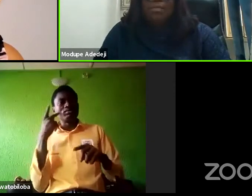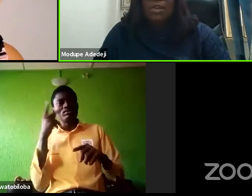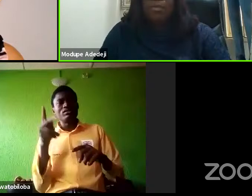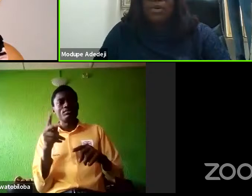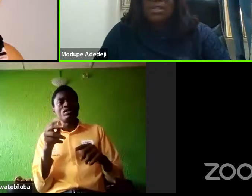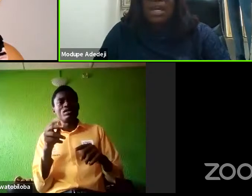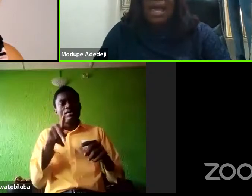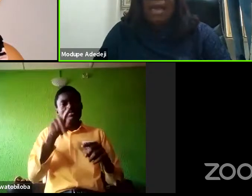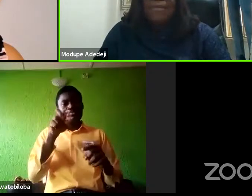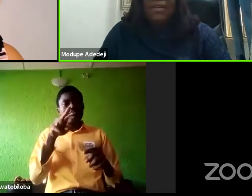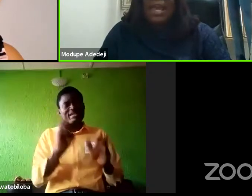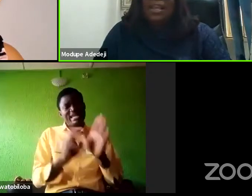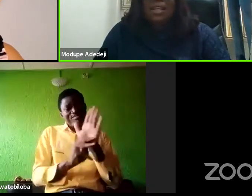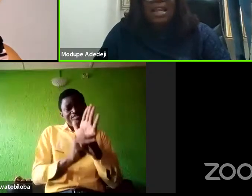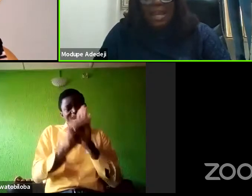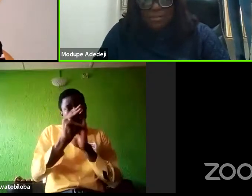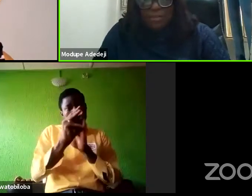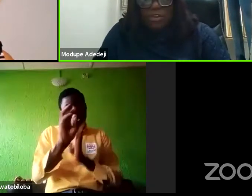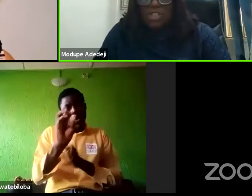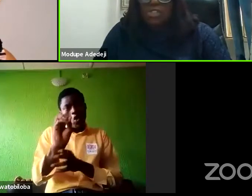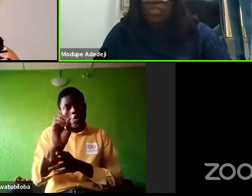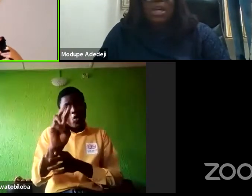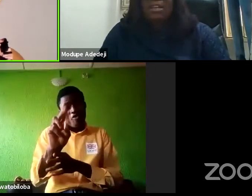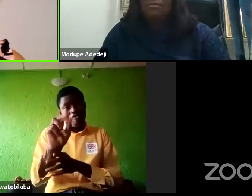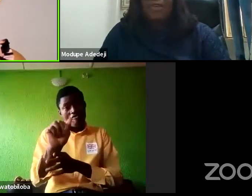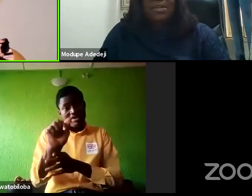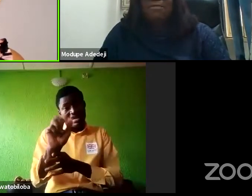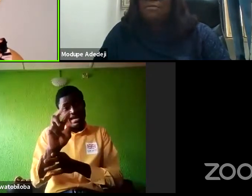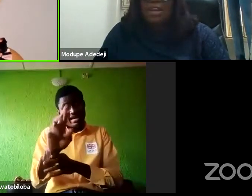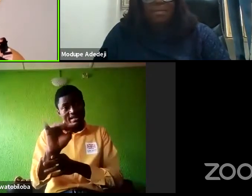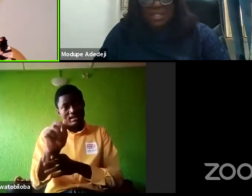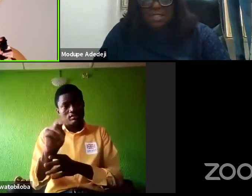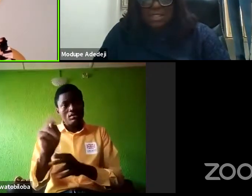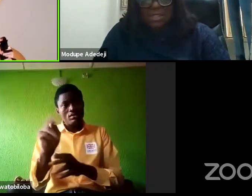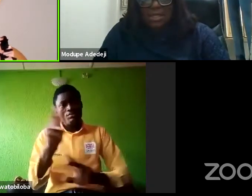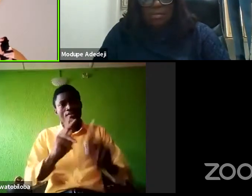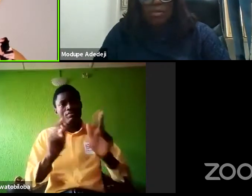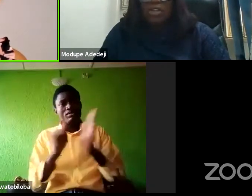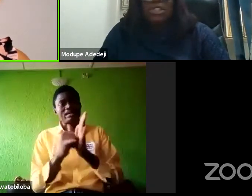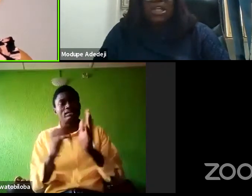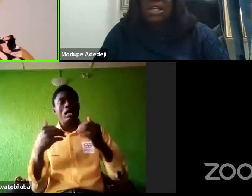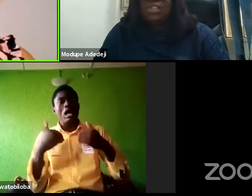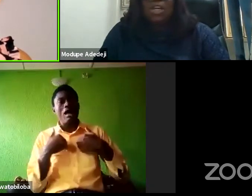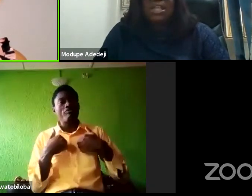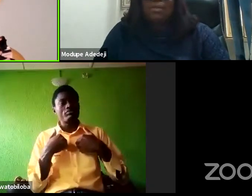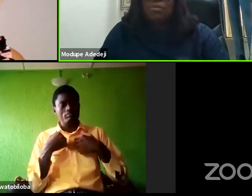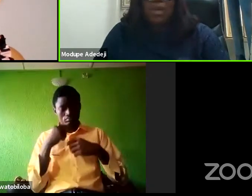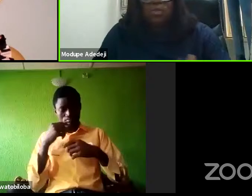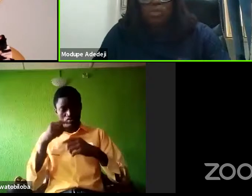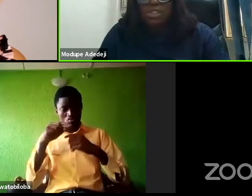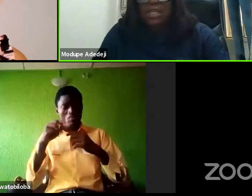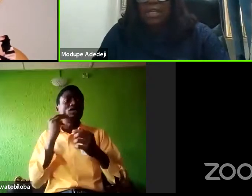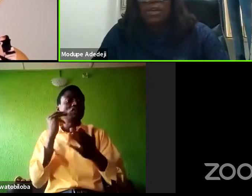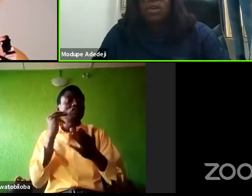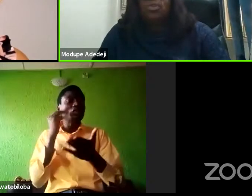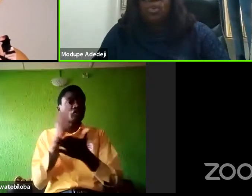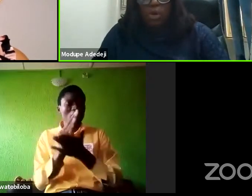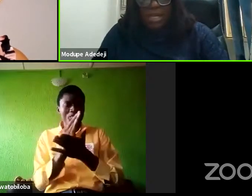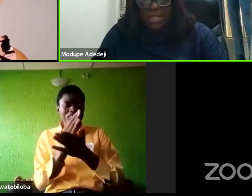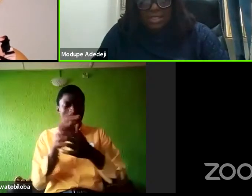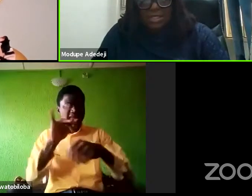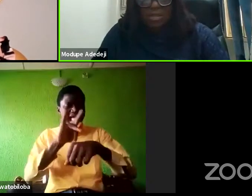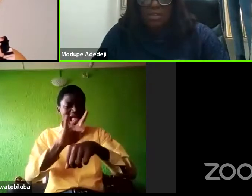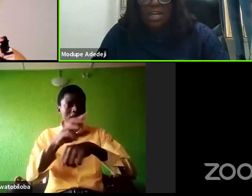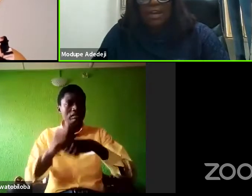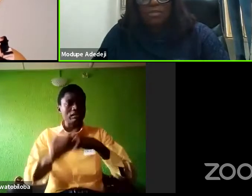that are having menopause very early in life is usually very, very pathetic. because they just have to make do with